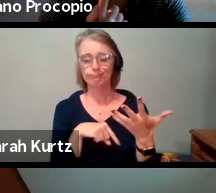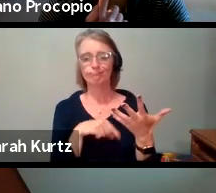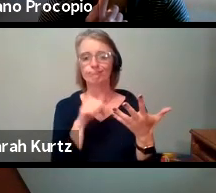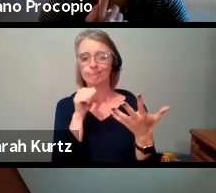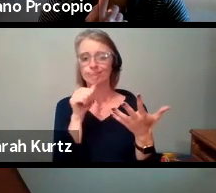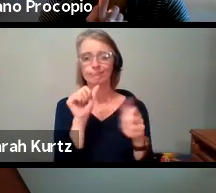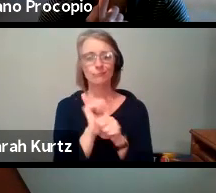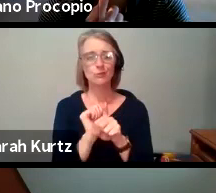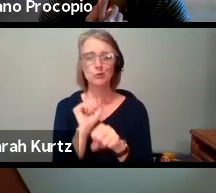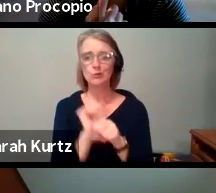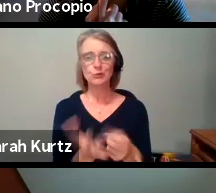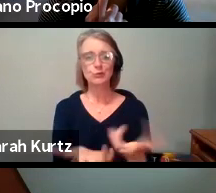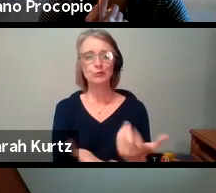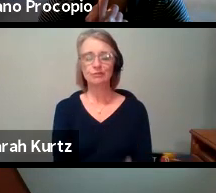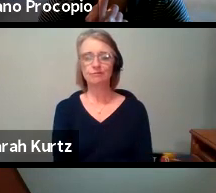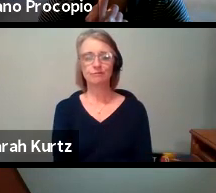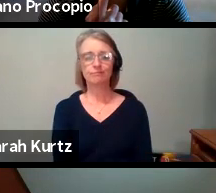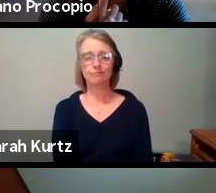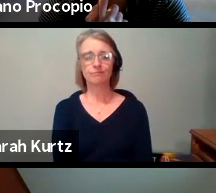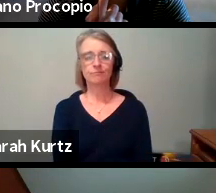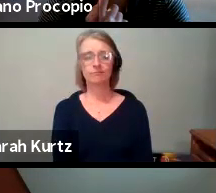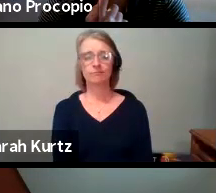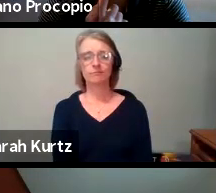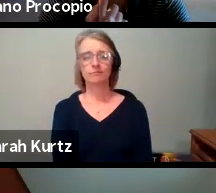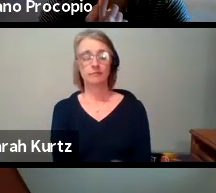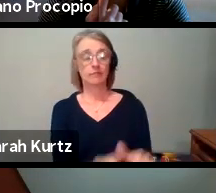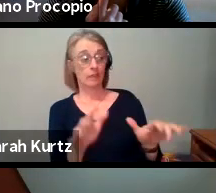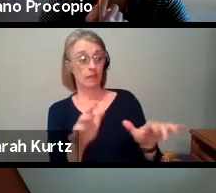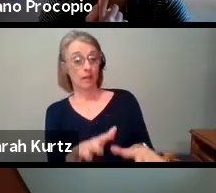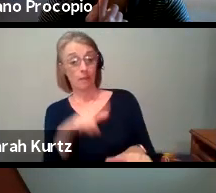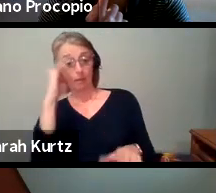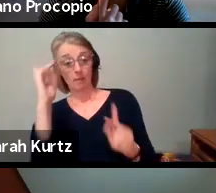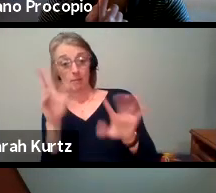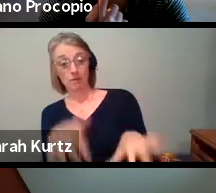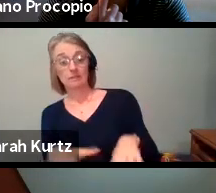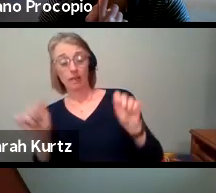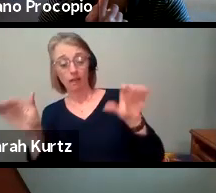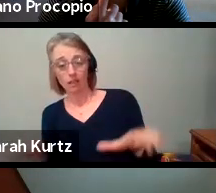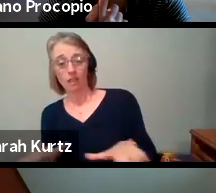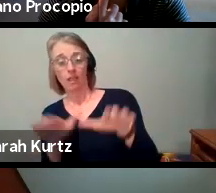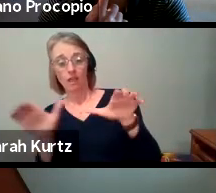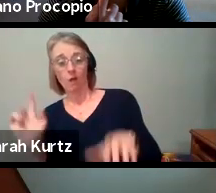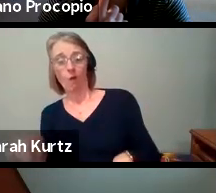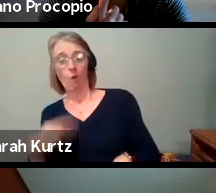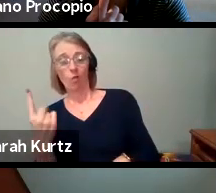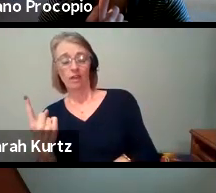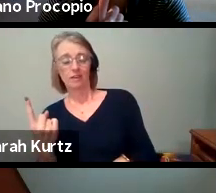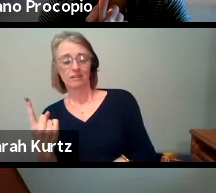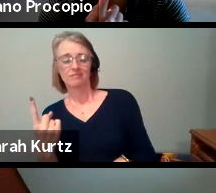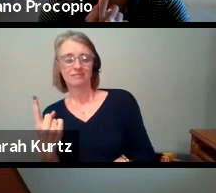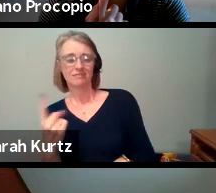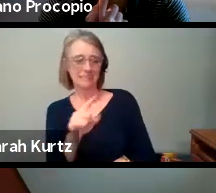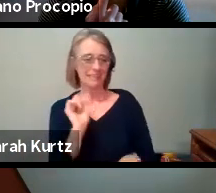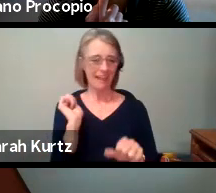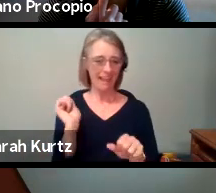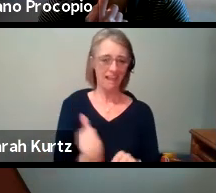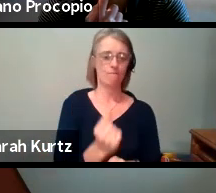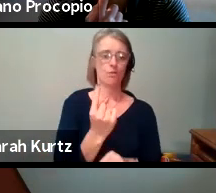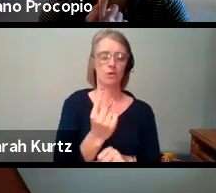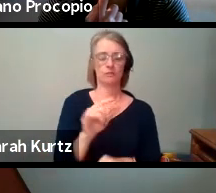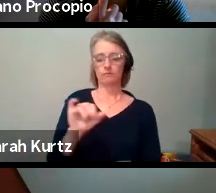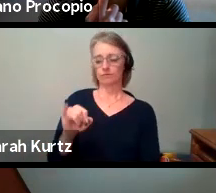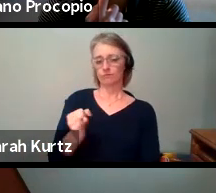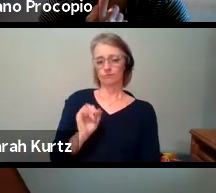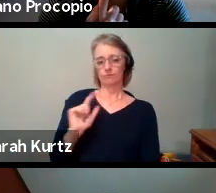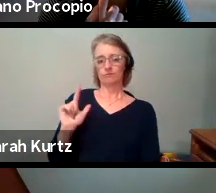don't go anywhere with only Black folks taking those actions. And so, and I think it was either Jill or Gina that we